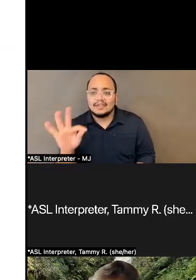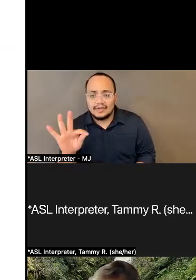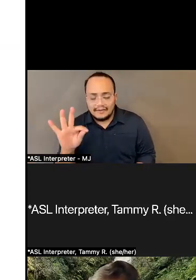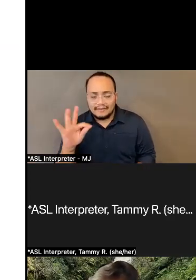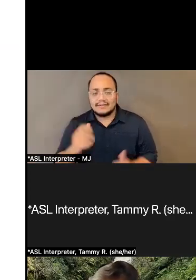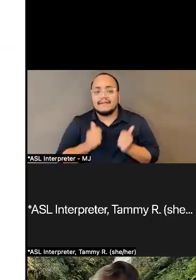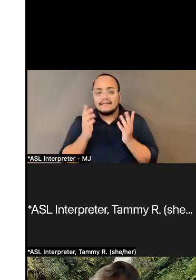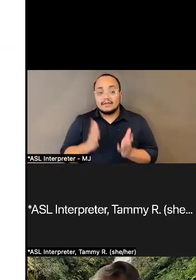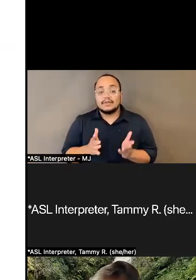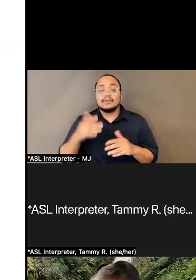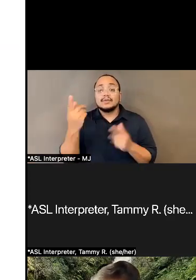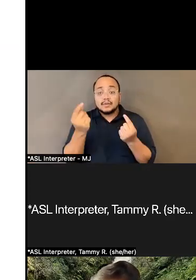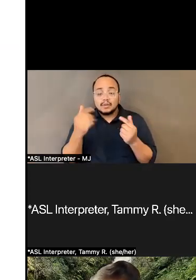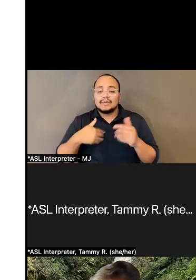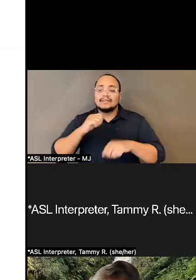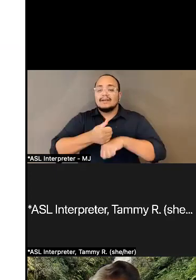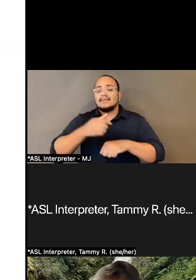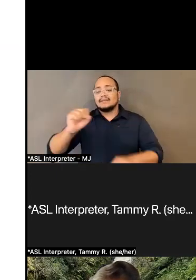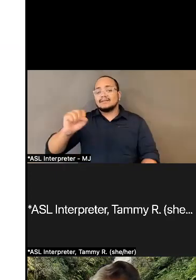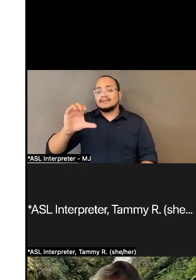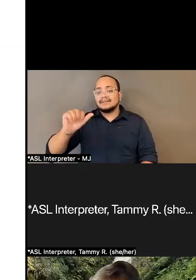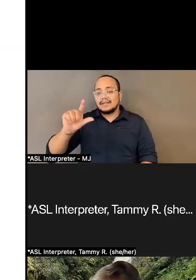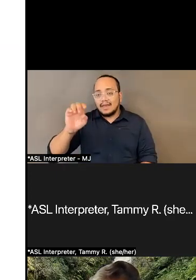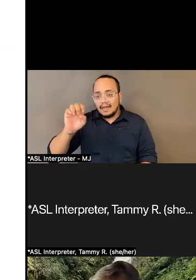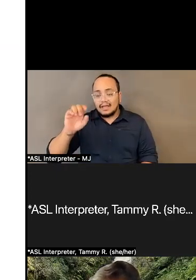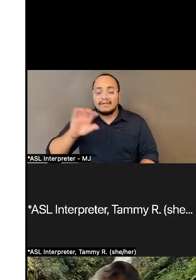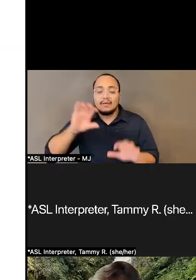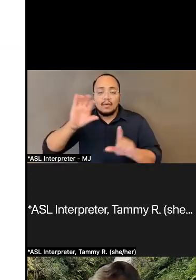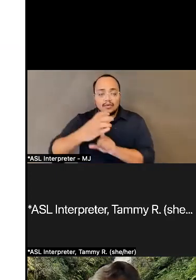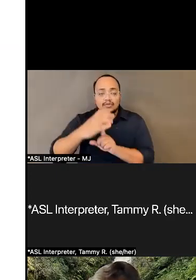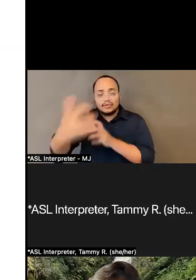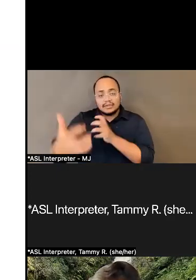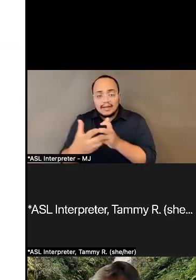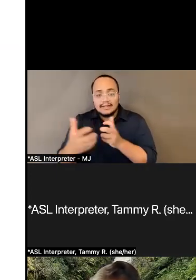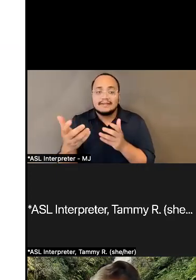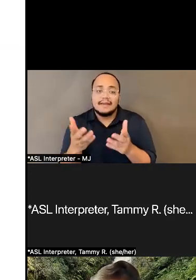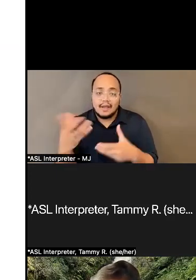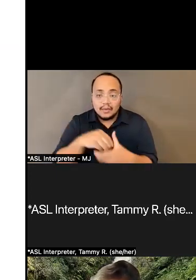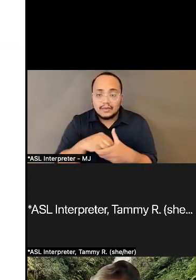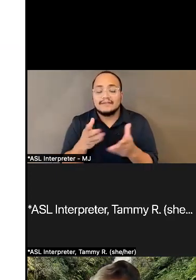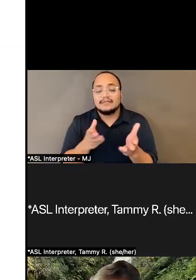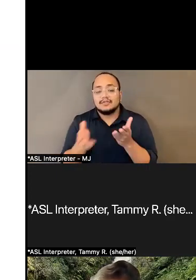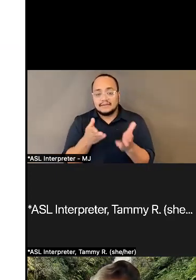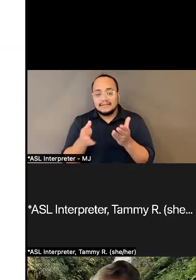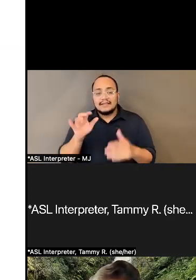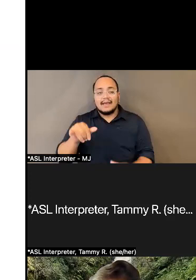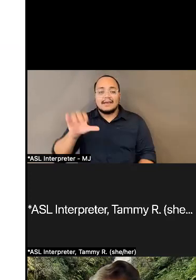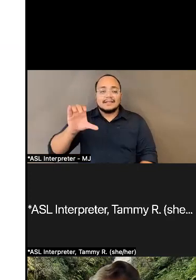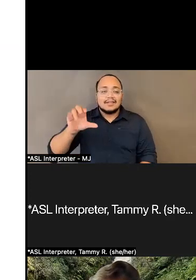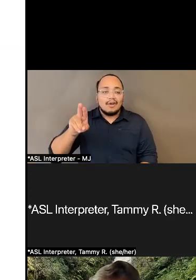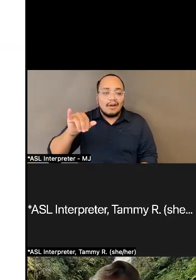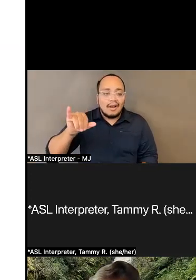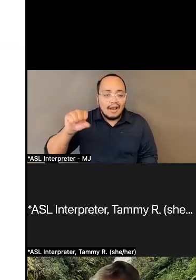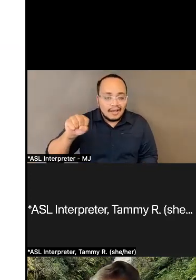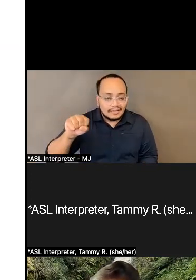We had a scale of culturally responsive and inclusive services, and that's a scale with items